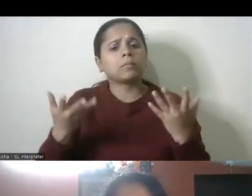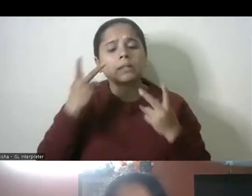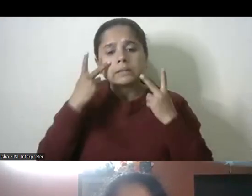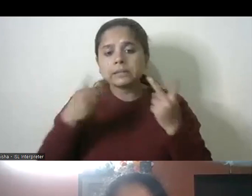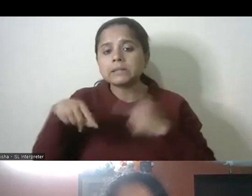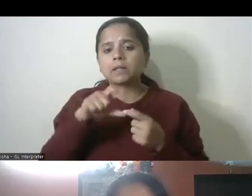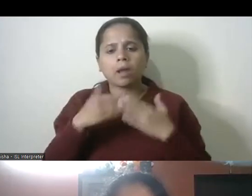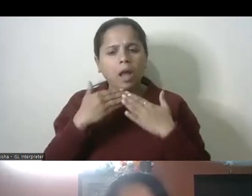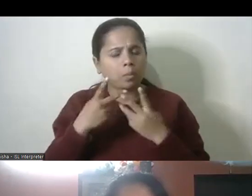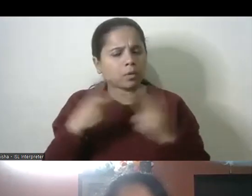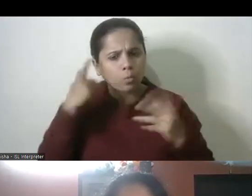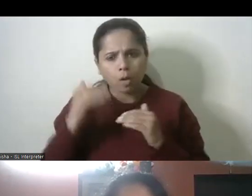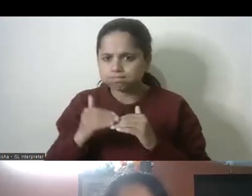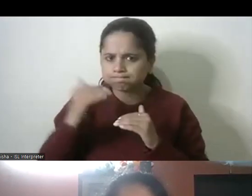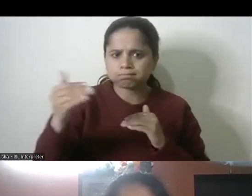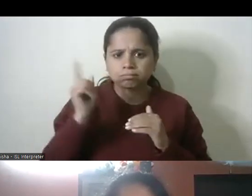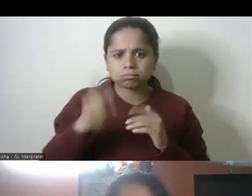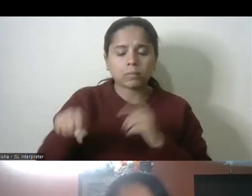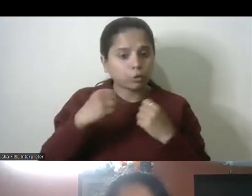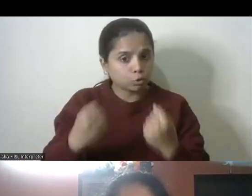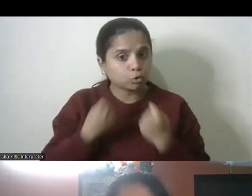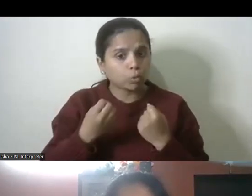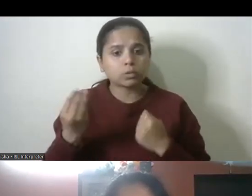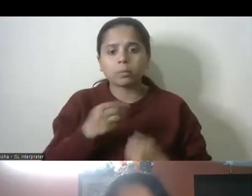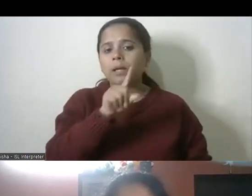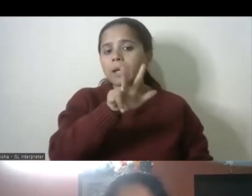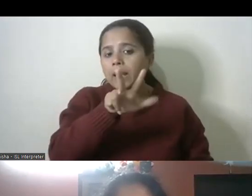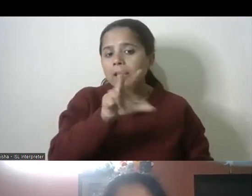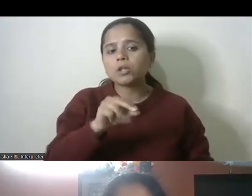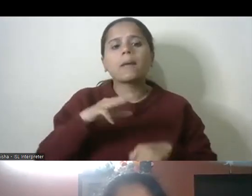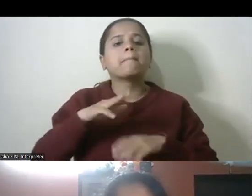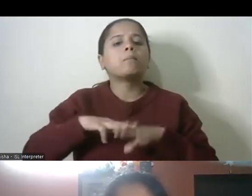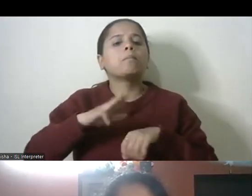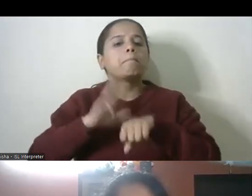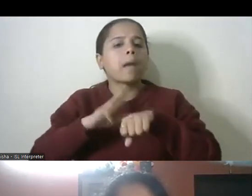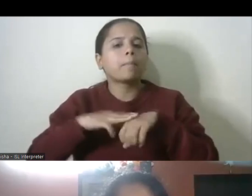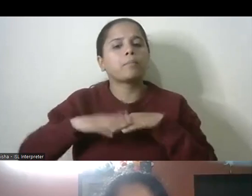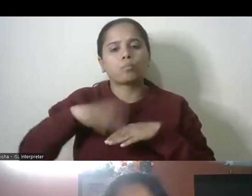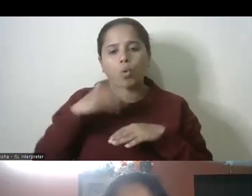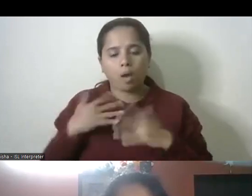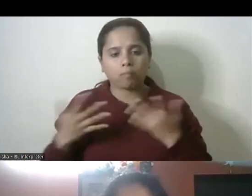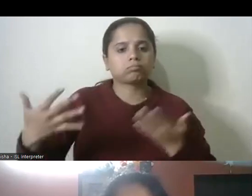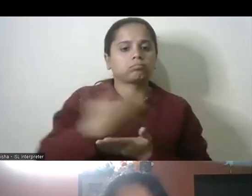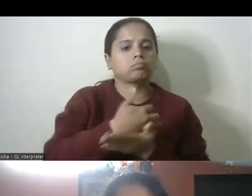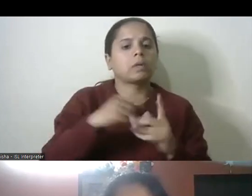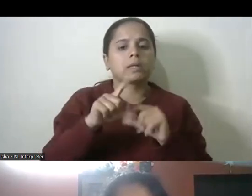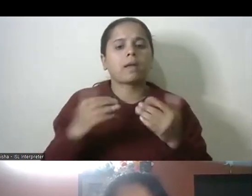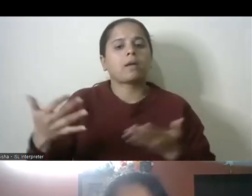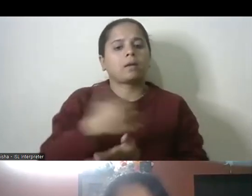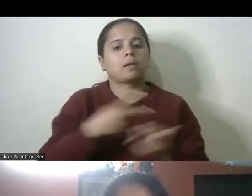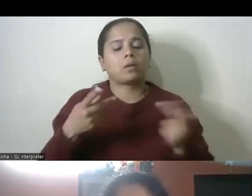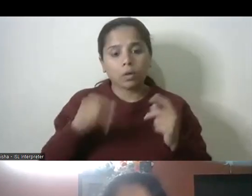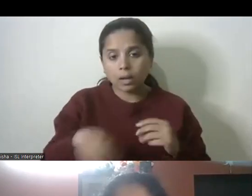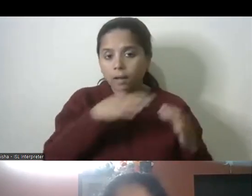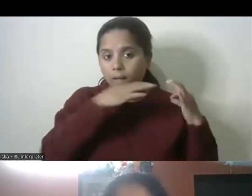academia. Currently, with a strength of around 80-plus members, we have been collecting data on caste diversity in